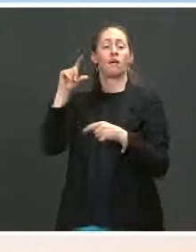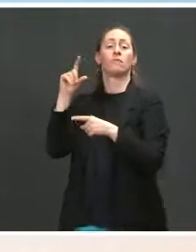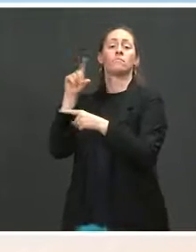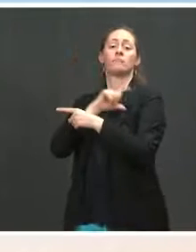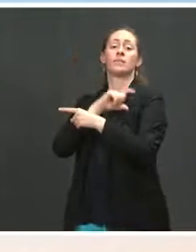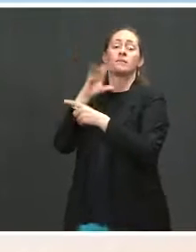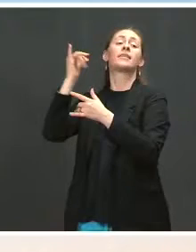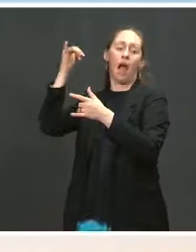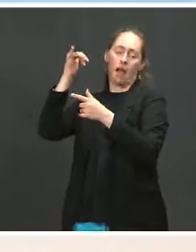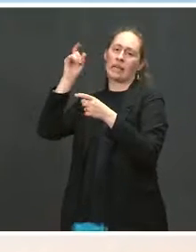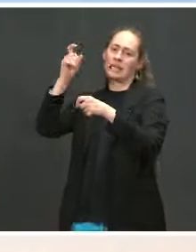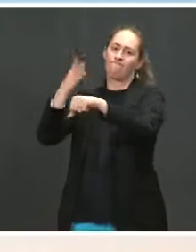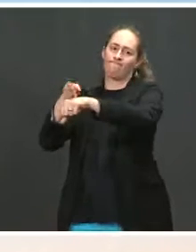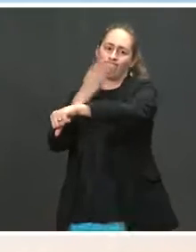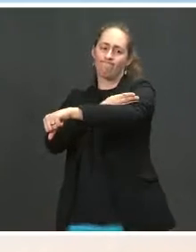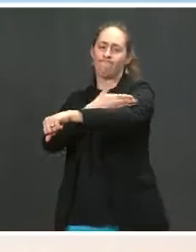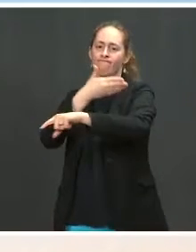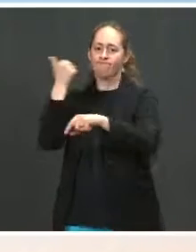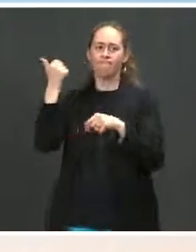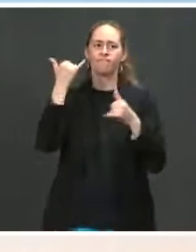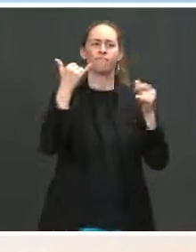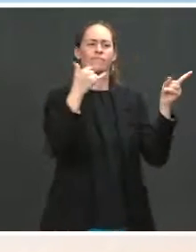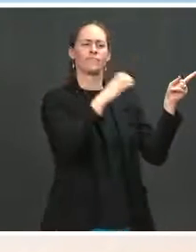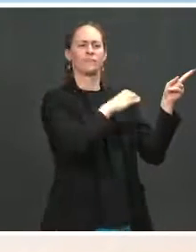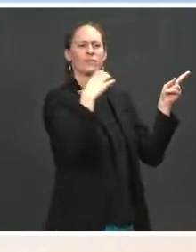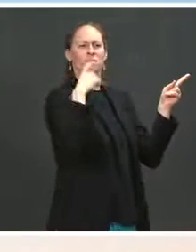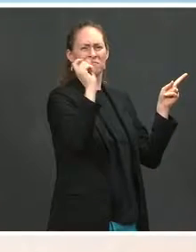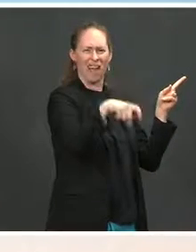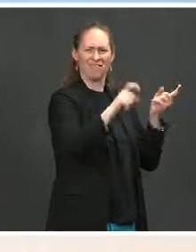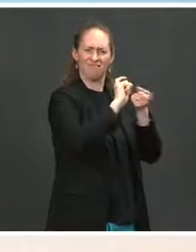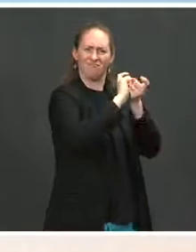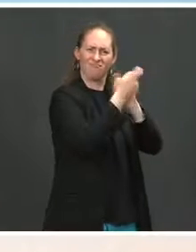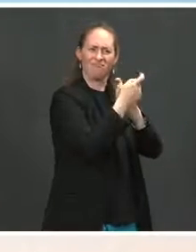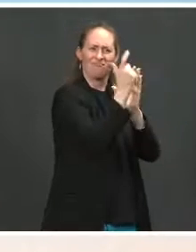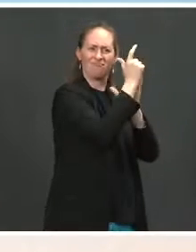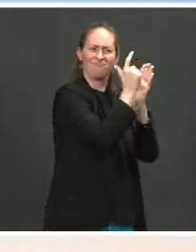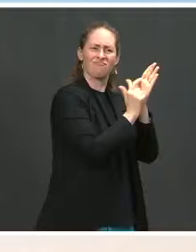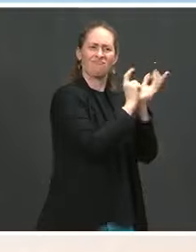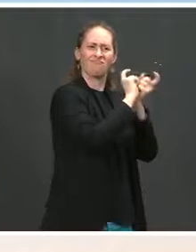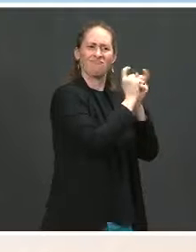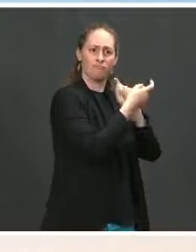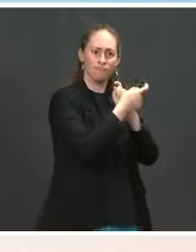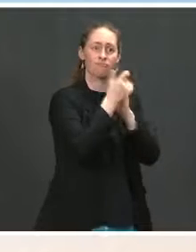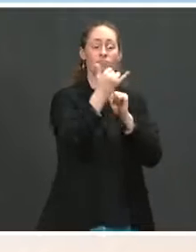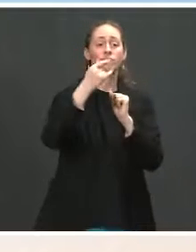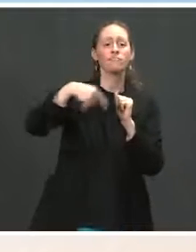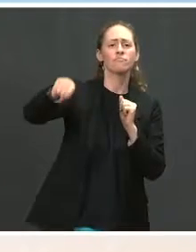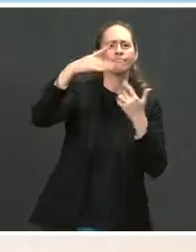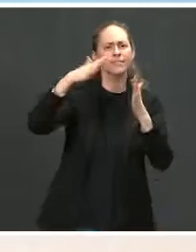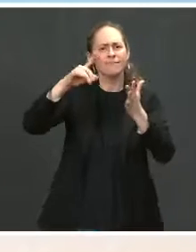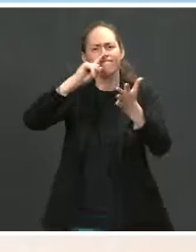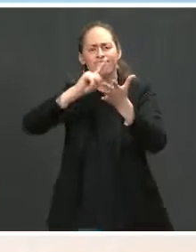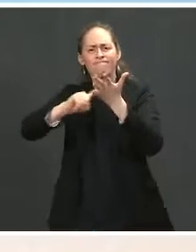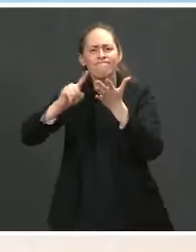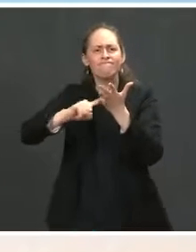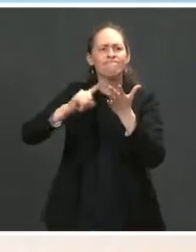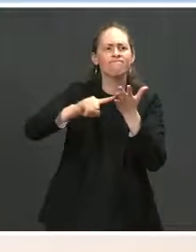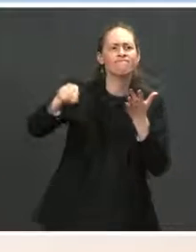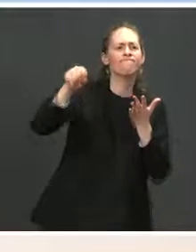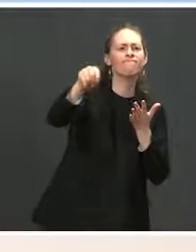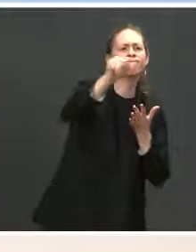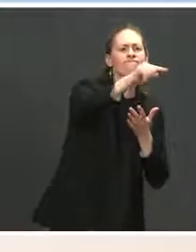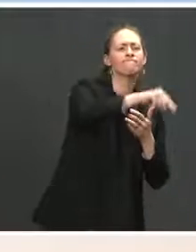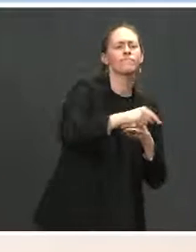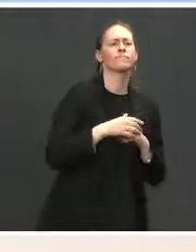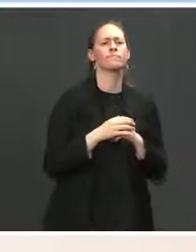to deliver that to his desk. In terms of actions of the Justice Department or investigations, you'd have to ask the Attorney General. Why has